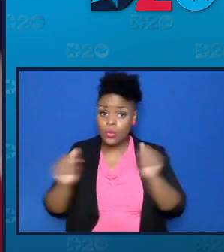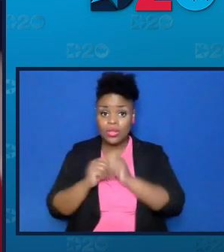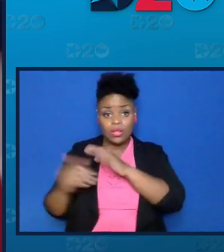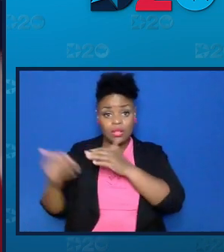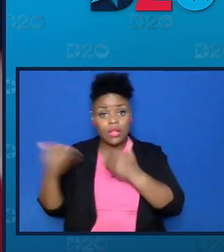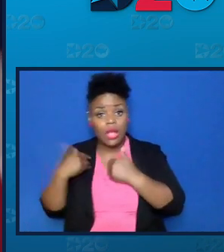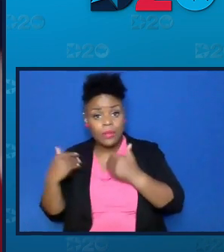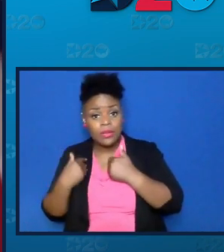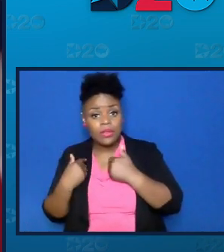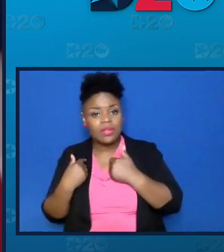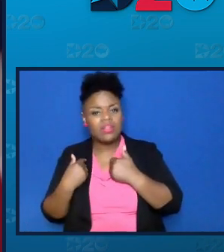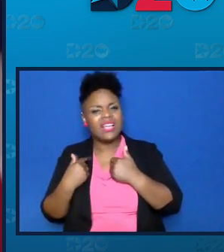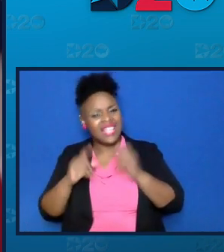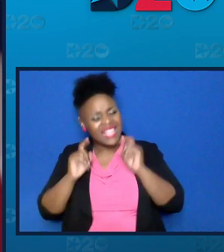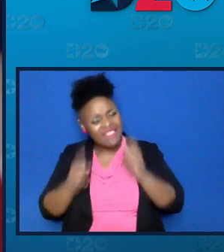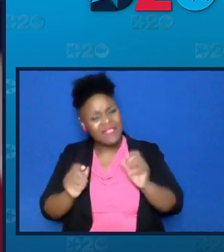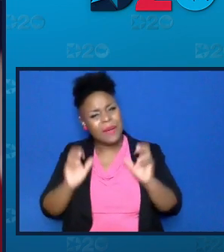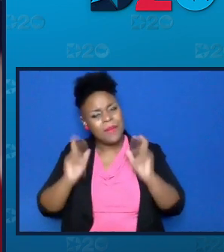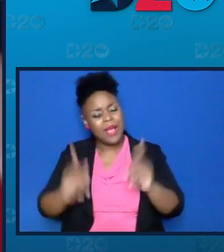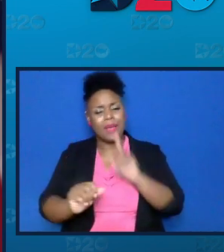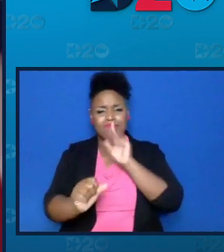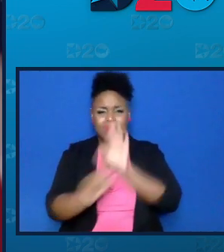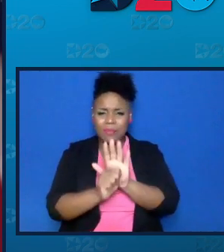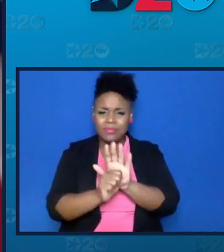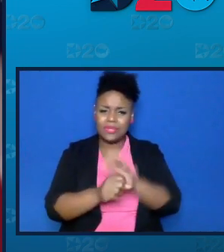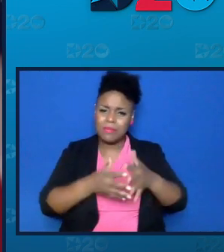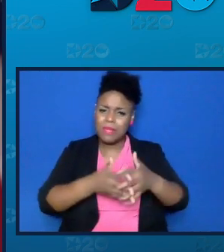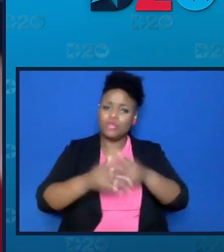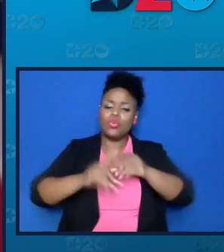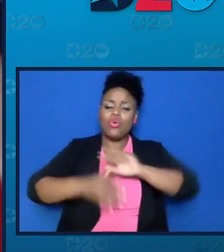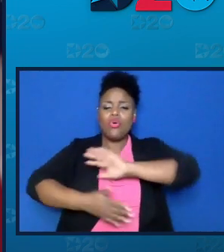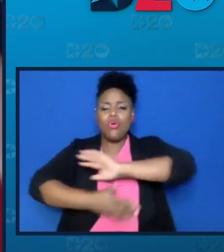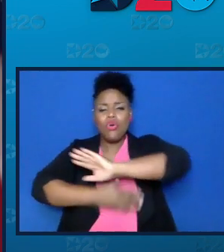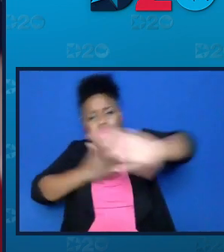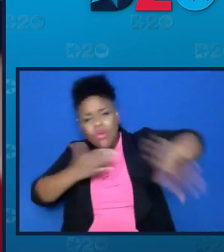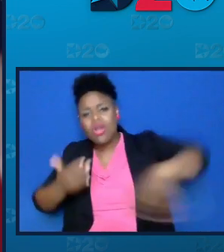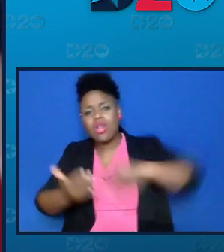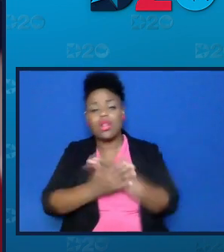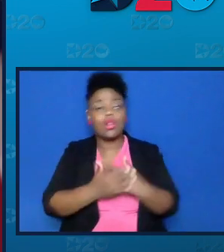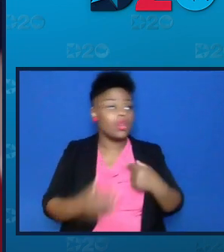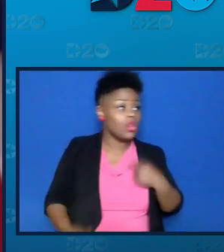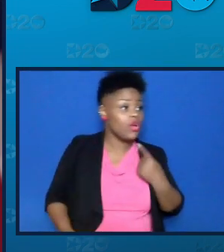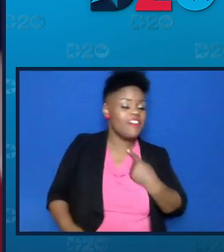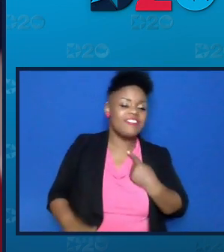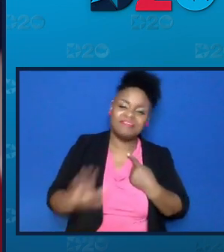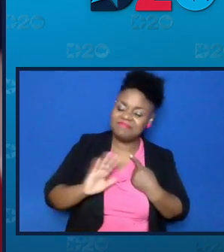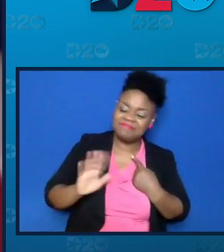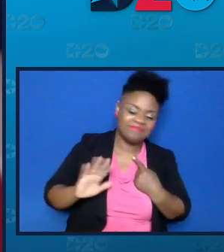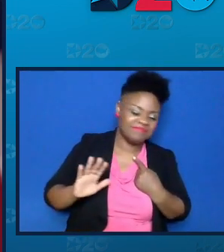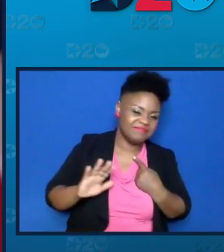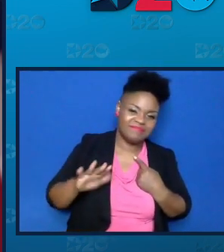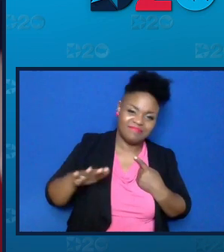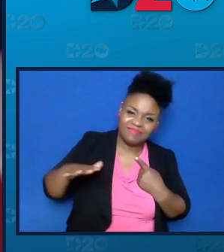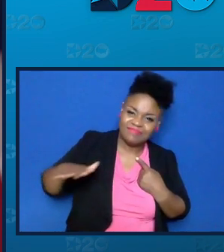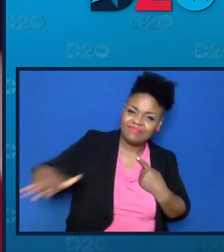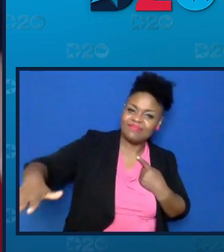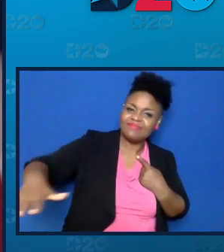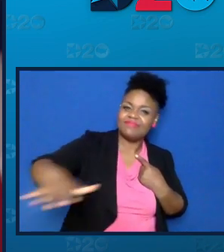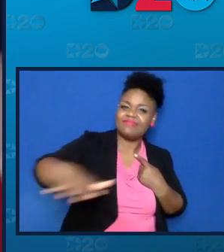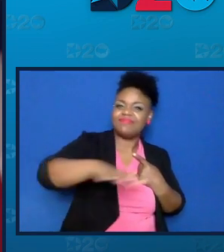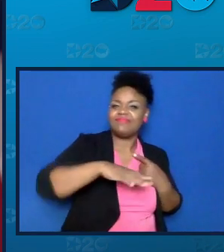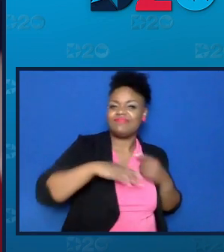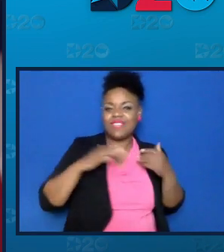to everyone. And I'm not going to have to do it alone, because I'll have a great vice president at my